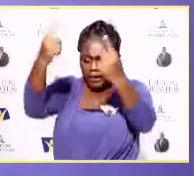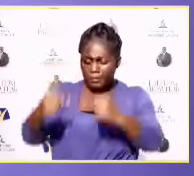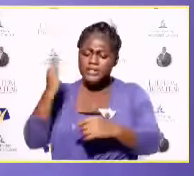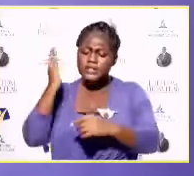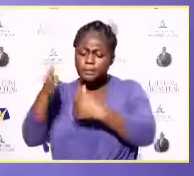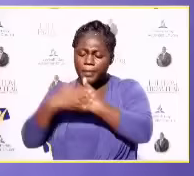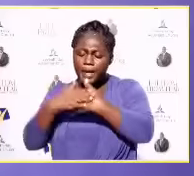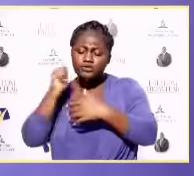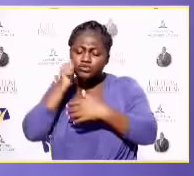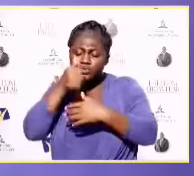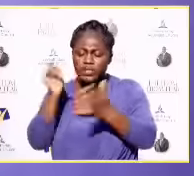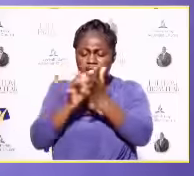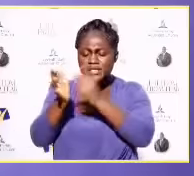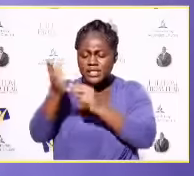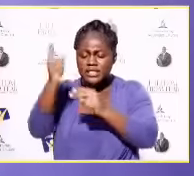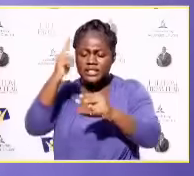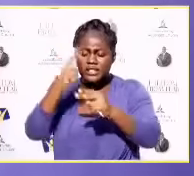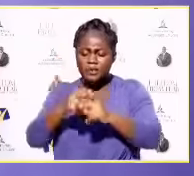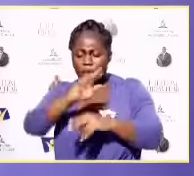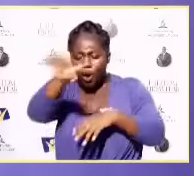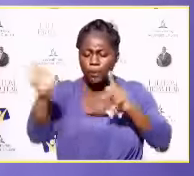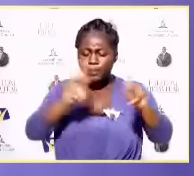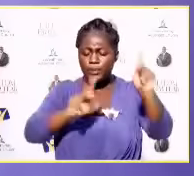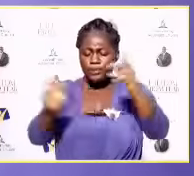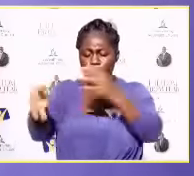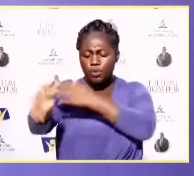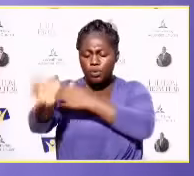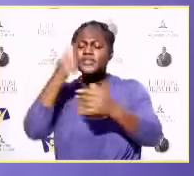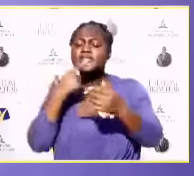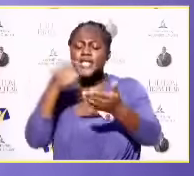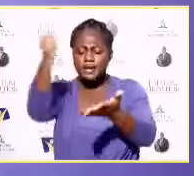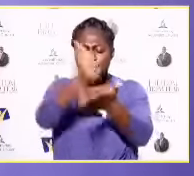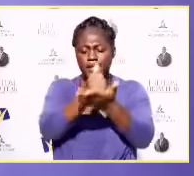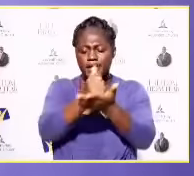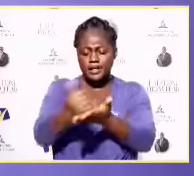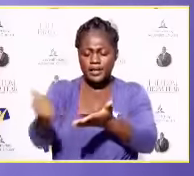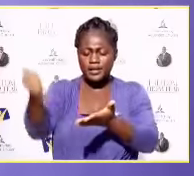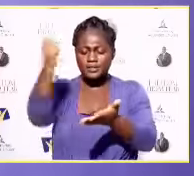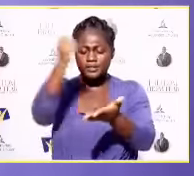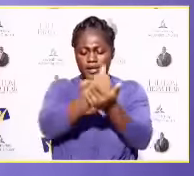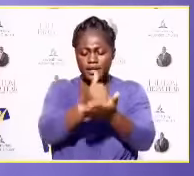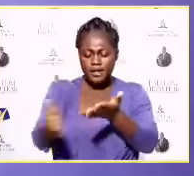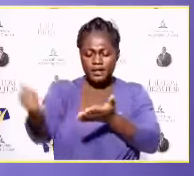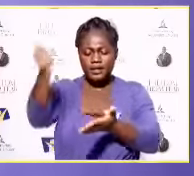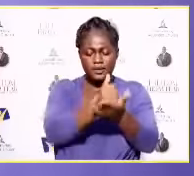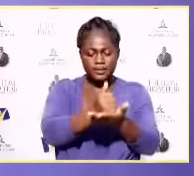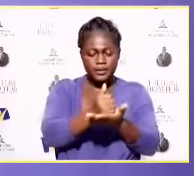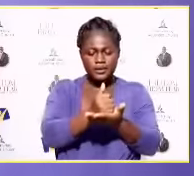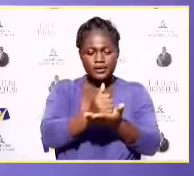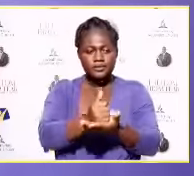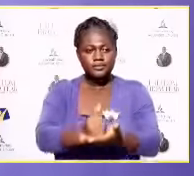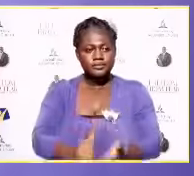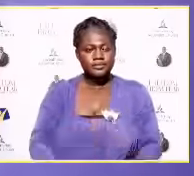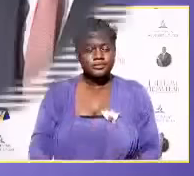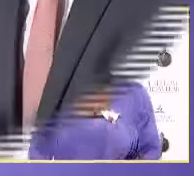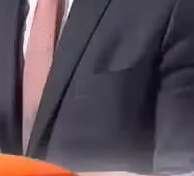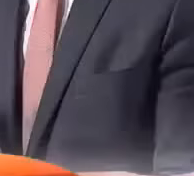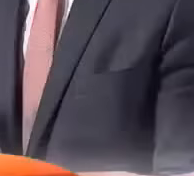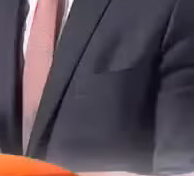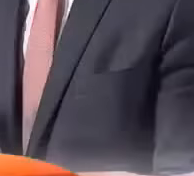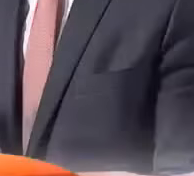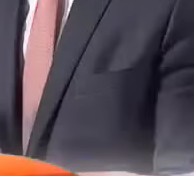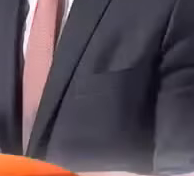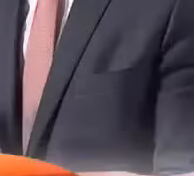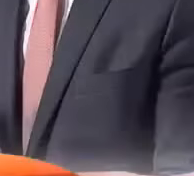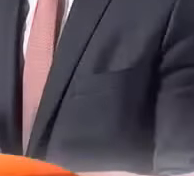in Jesus' name. Let God's people say, amen and amen. God bless you. Come